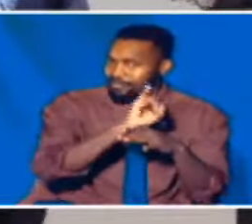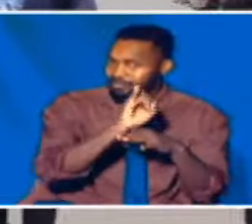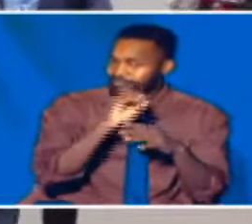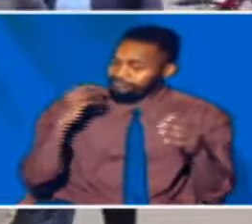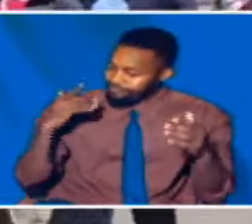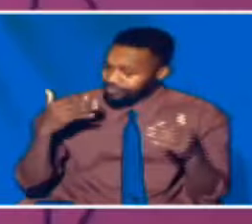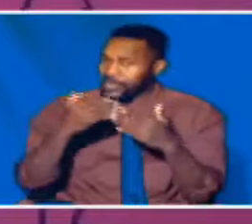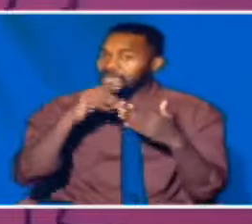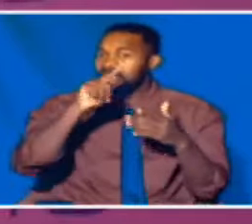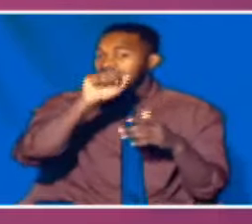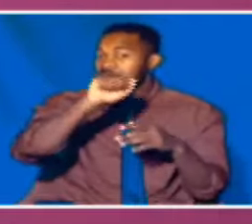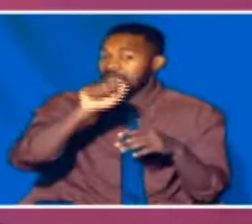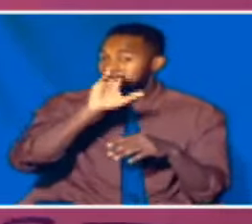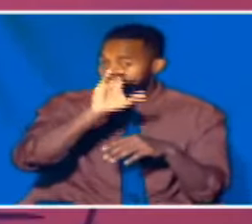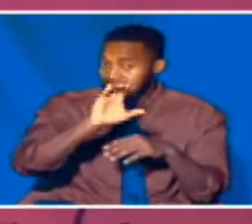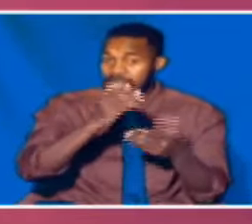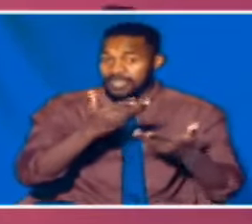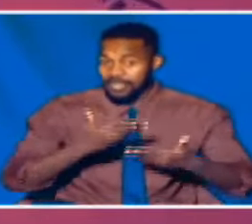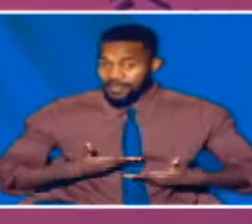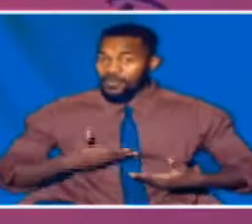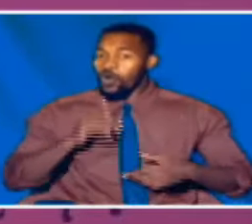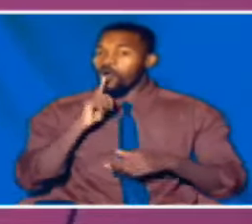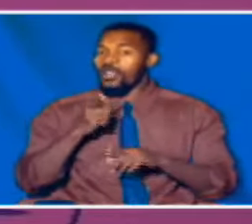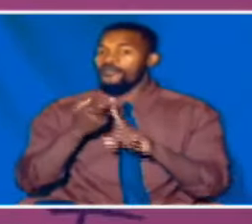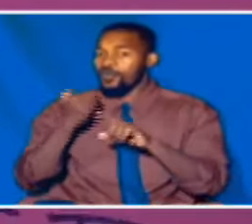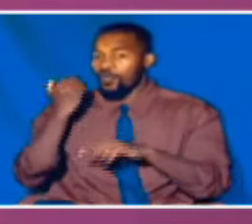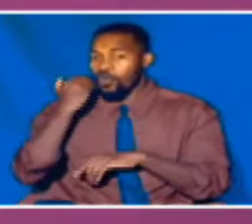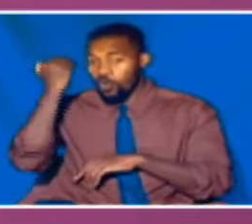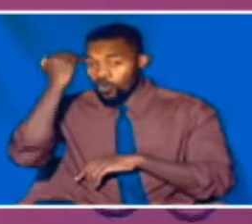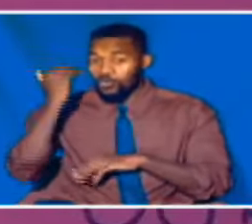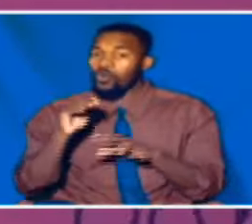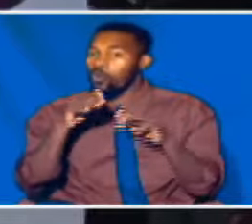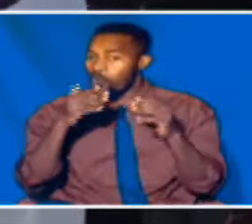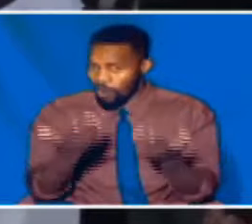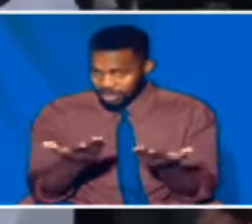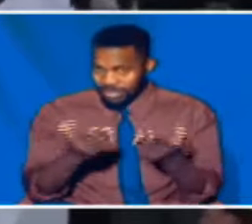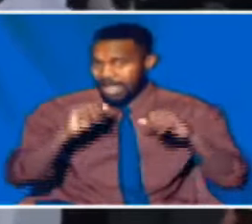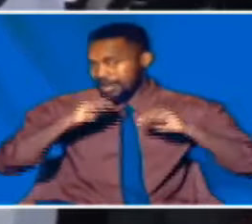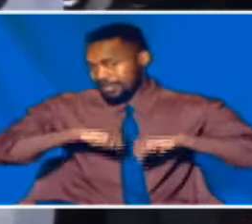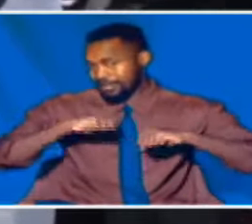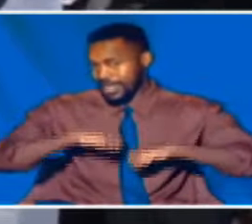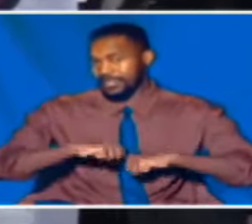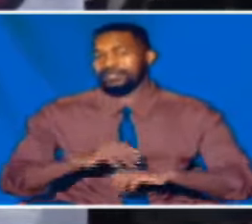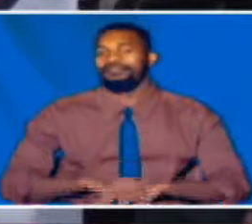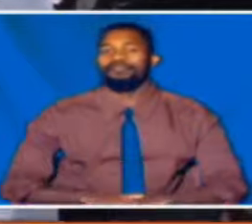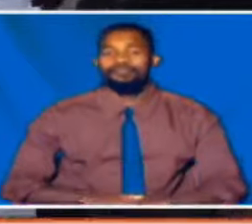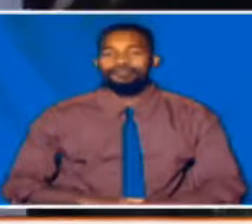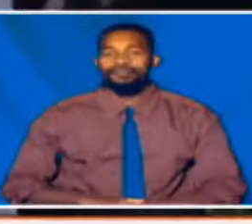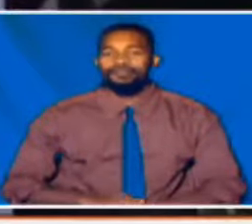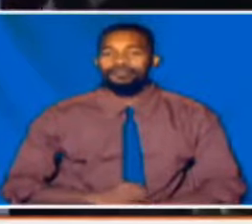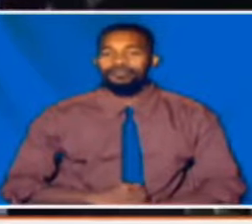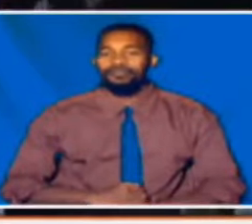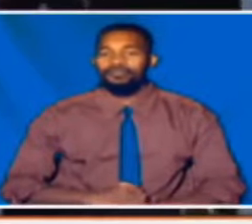either gets temporary orders from the Court of Appeal or reaches a compromise.